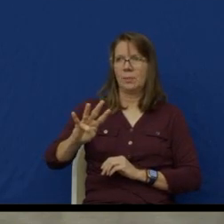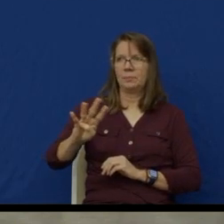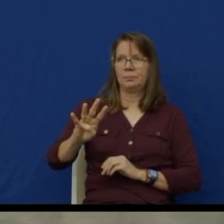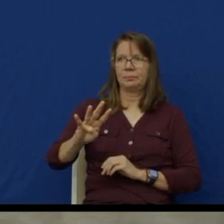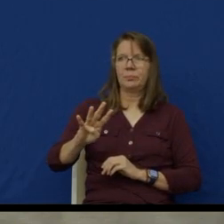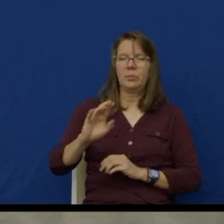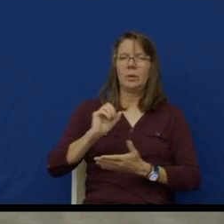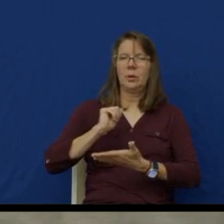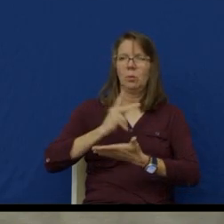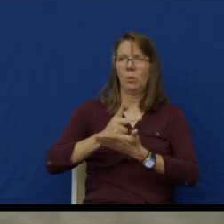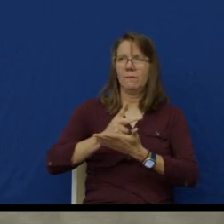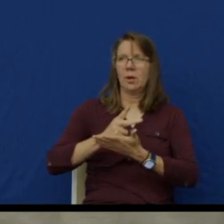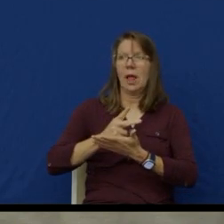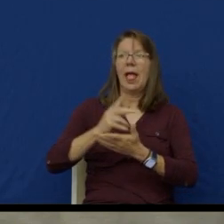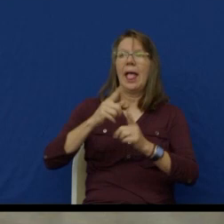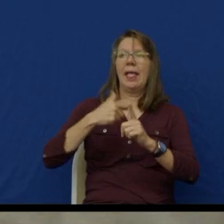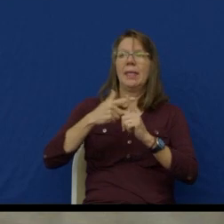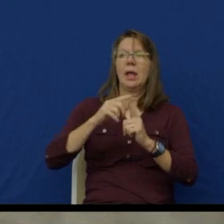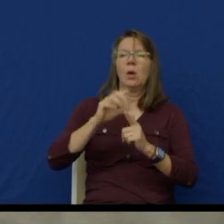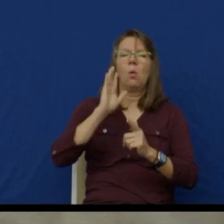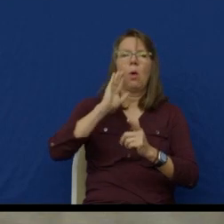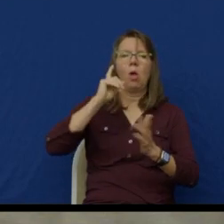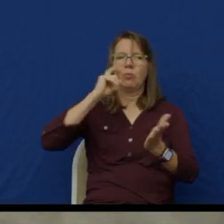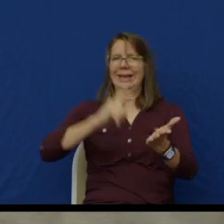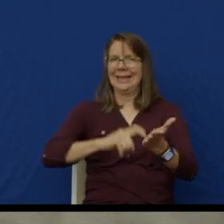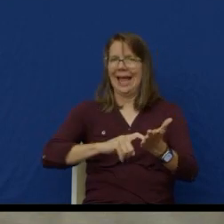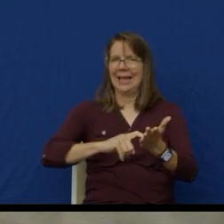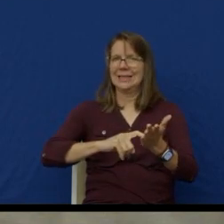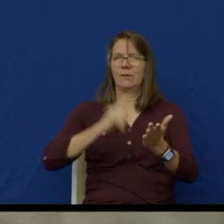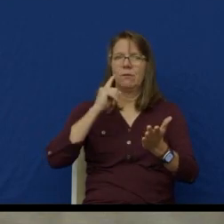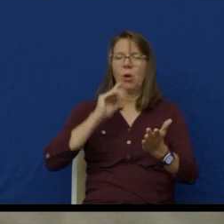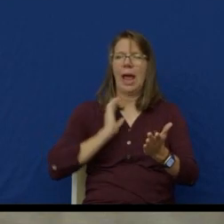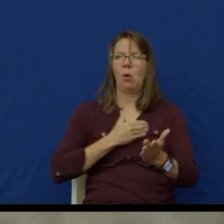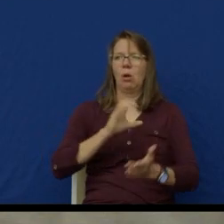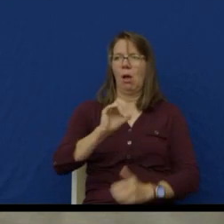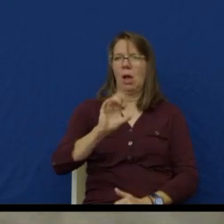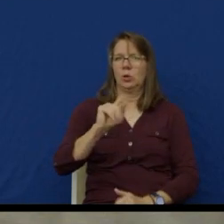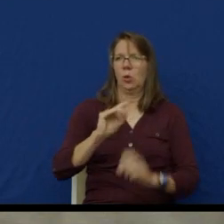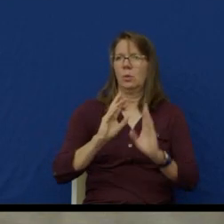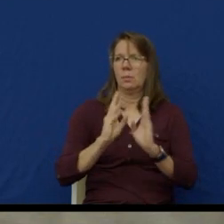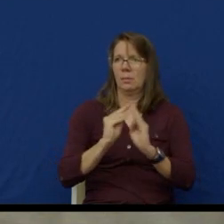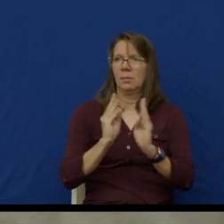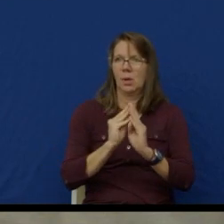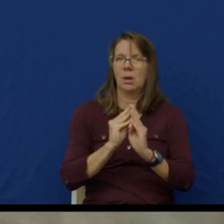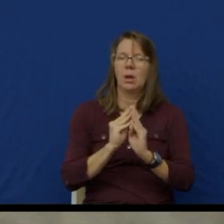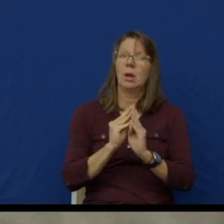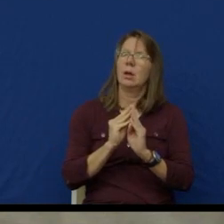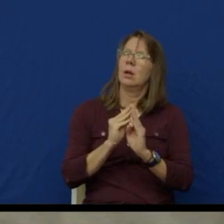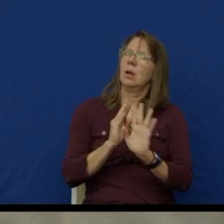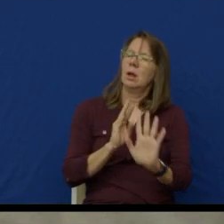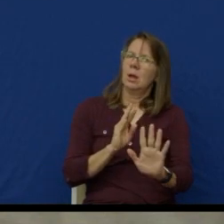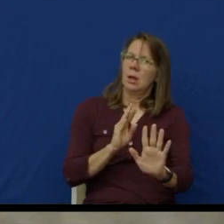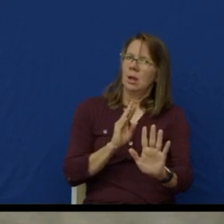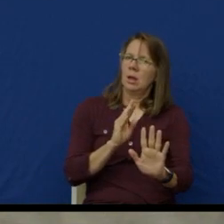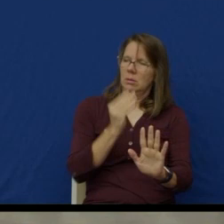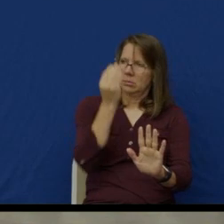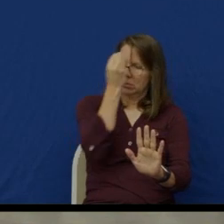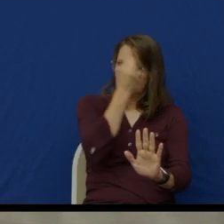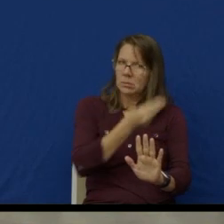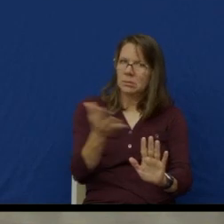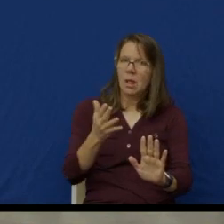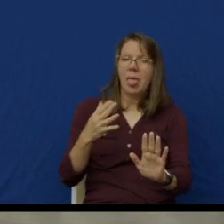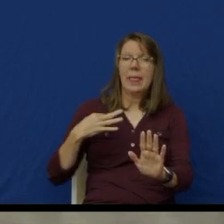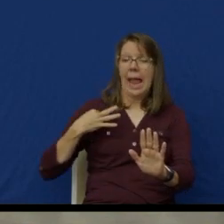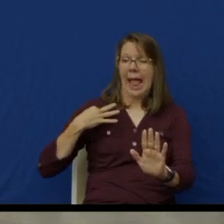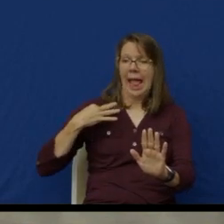upcoming October regular meeting. And I must say, the applications were phenomenal.